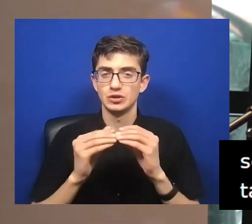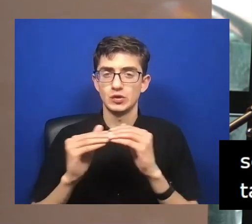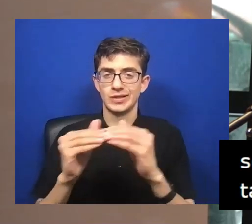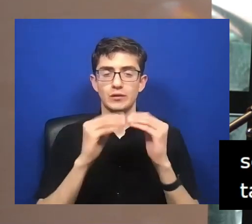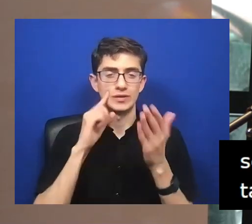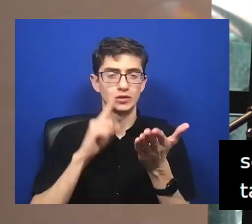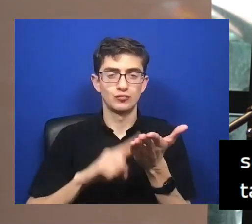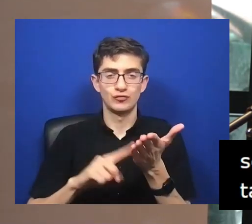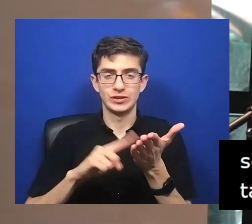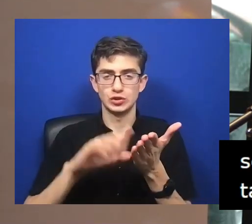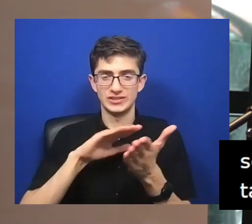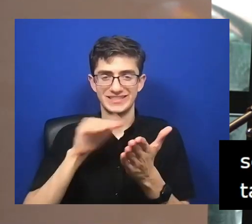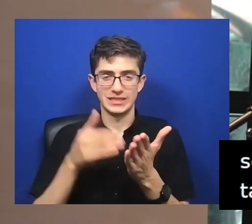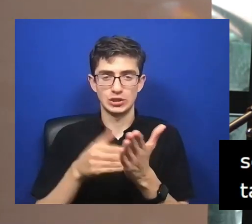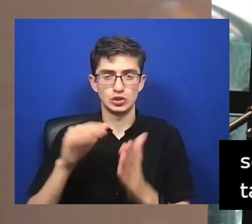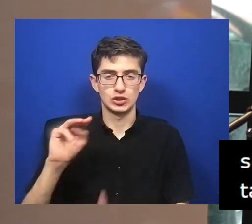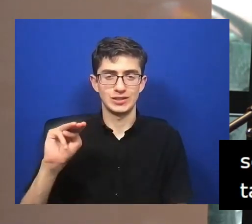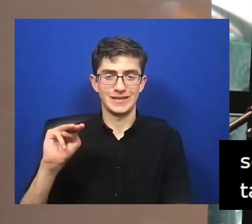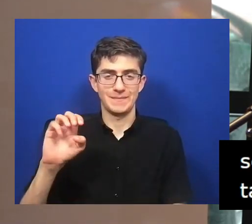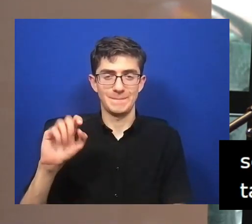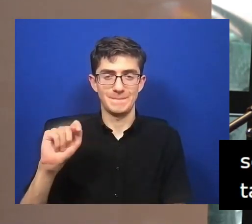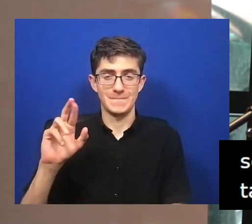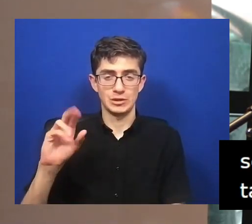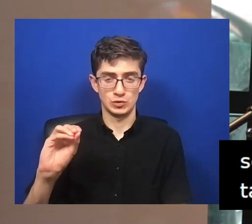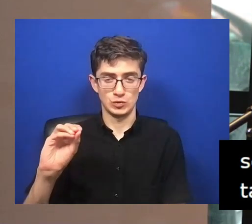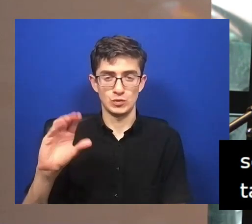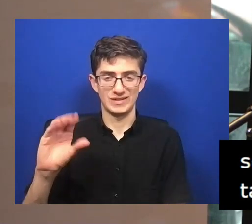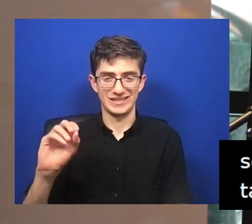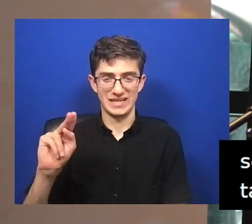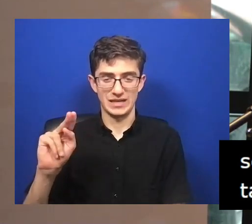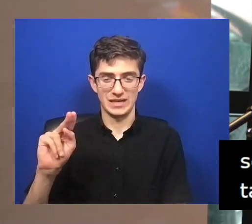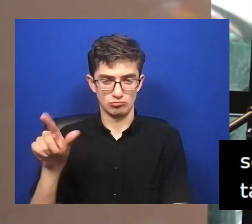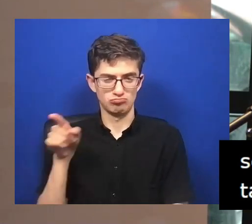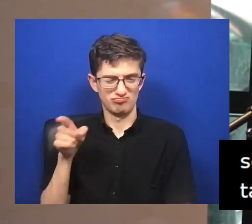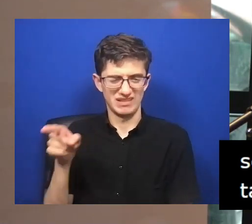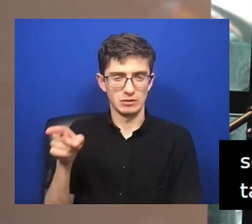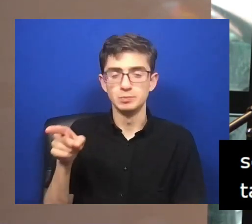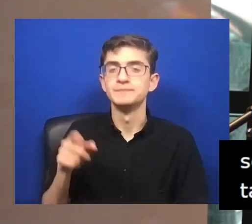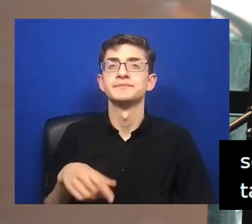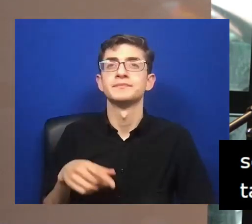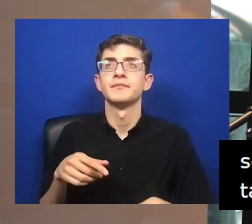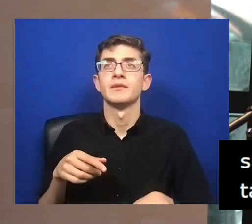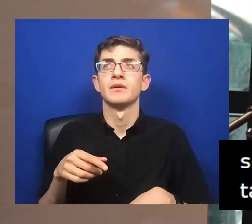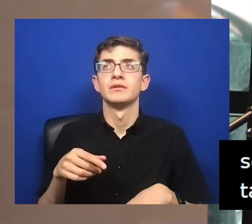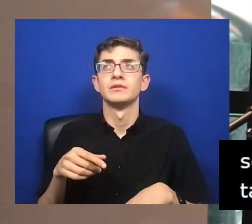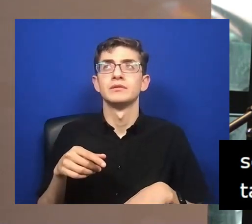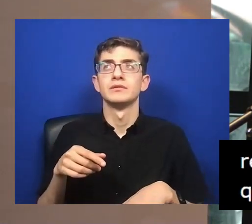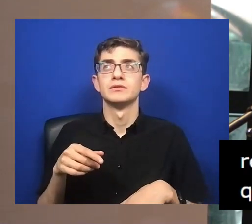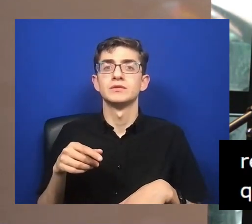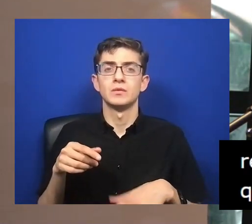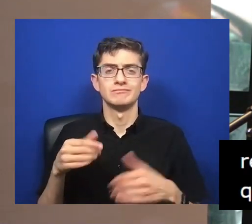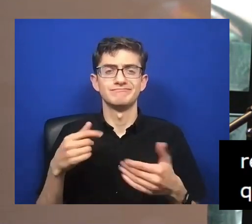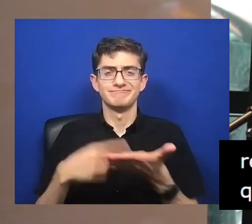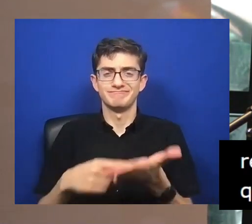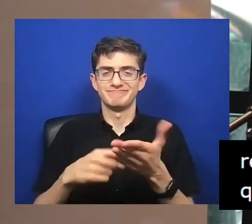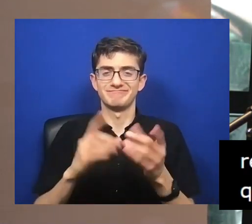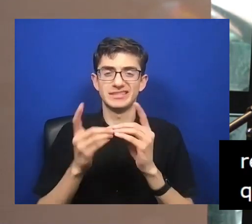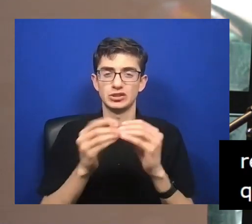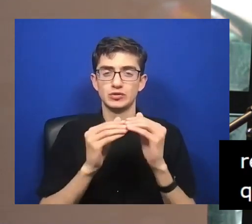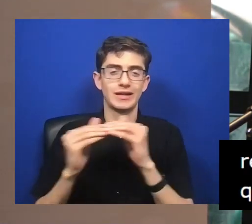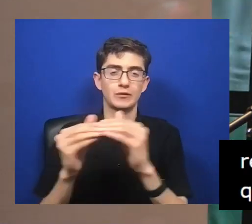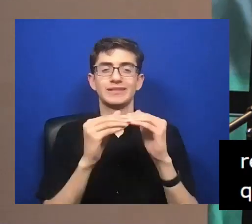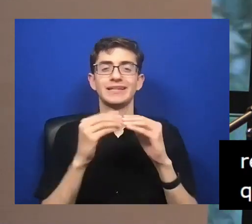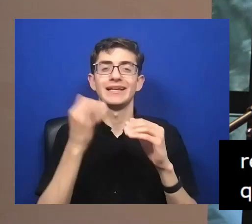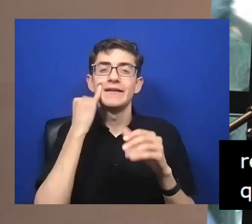really beautiful description of what digital equity means when people are in partnership with each other, when you're in community together in order to affect certain kinds